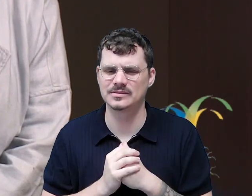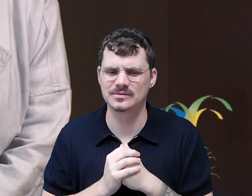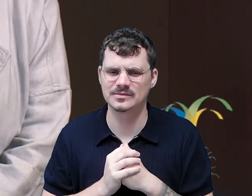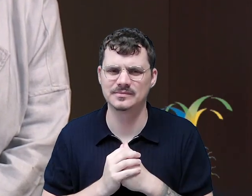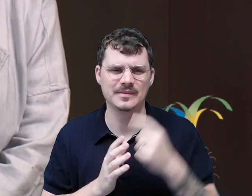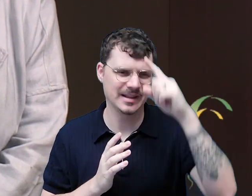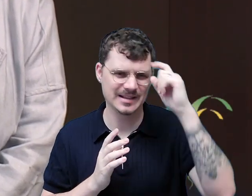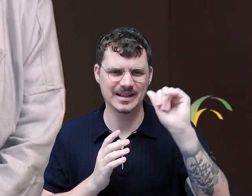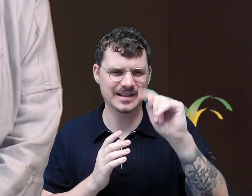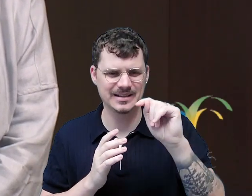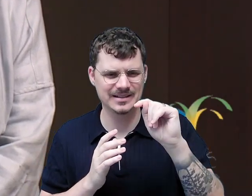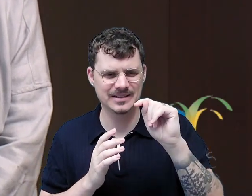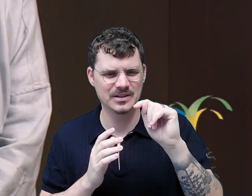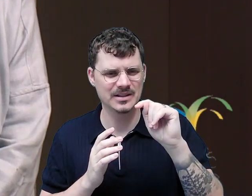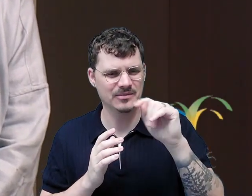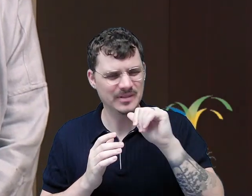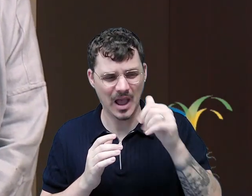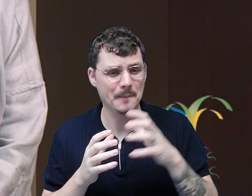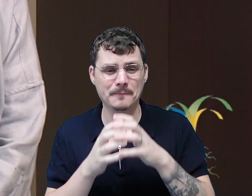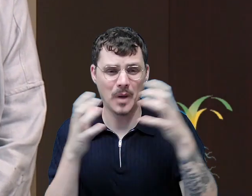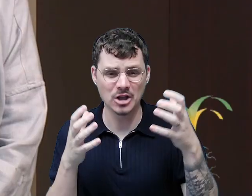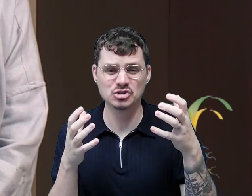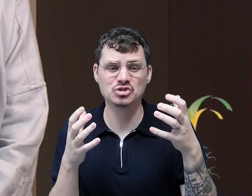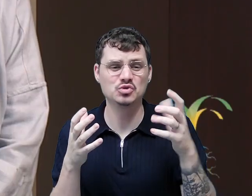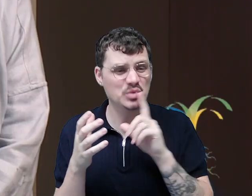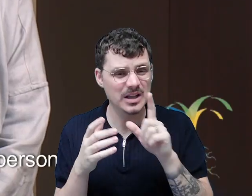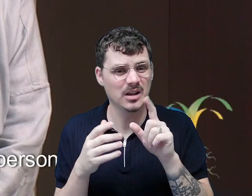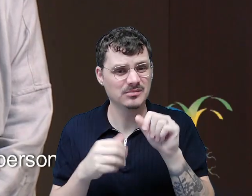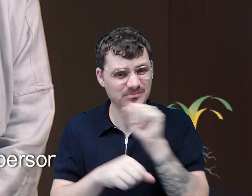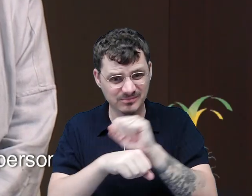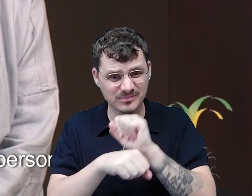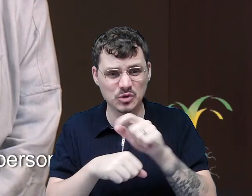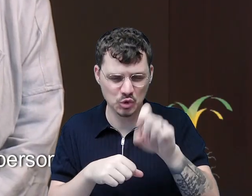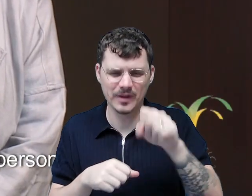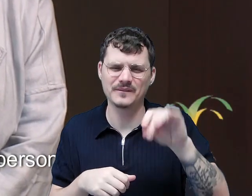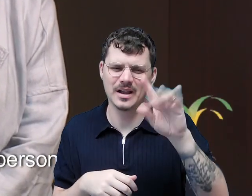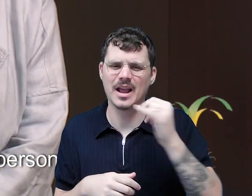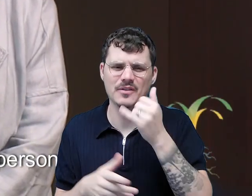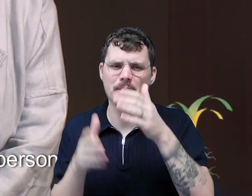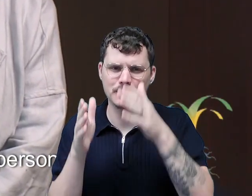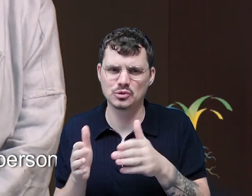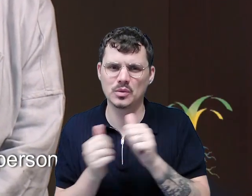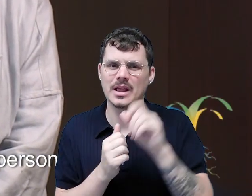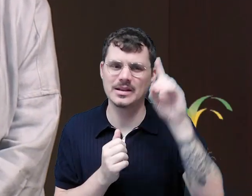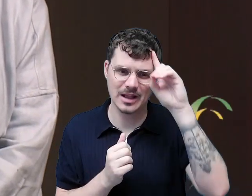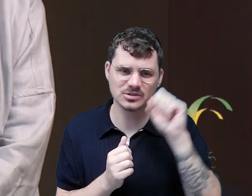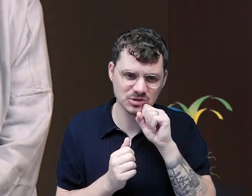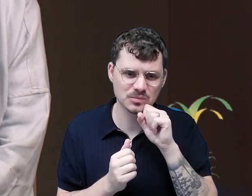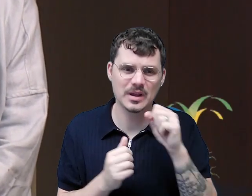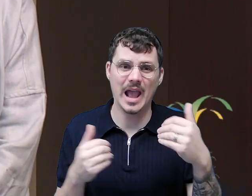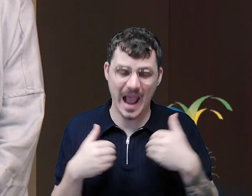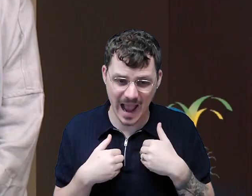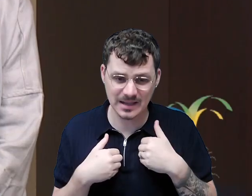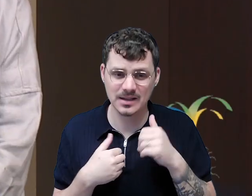this, because with not that much effort, you can find out whether or not a person with